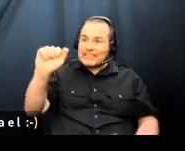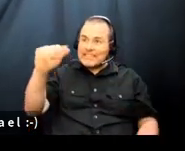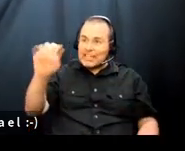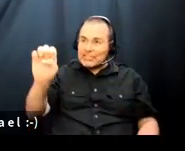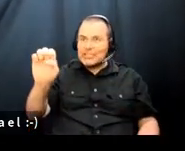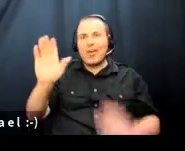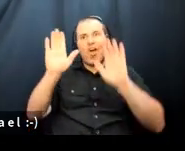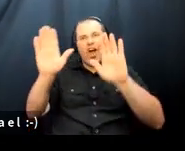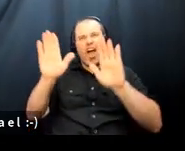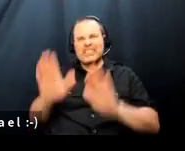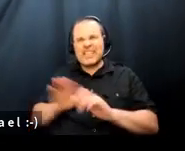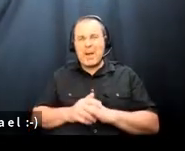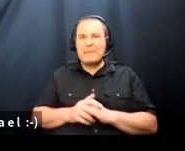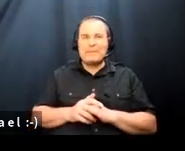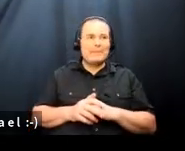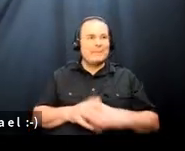That's awesome.